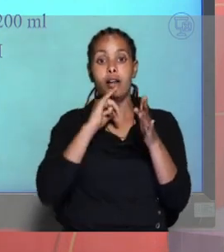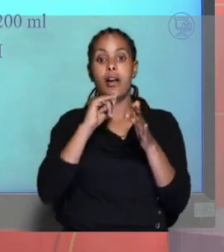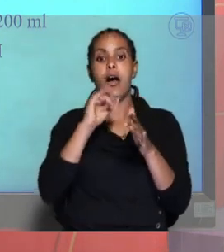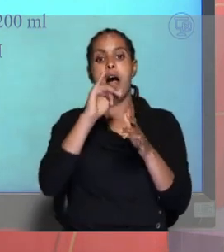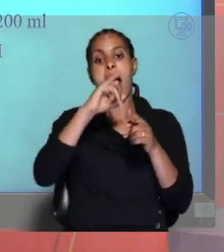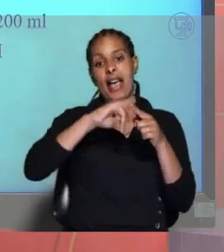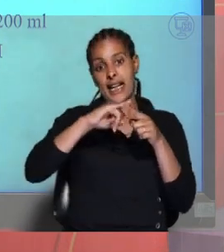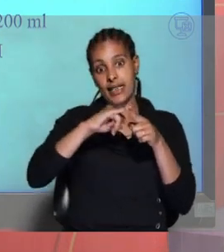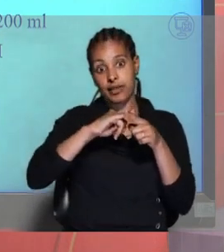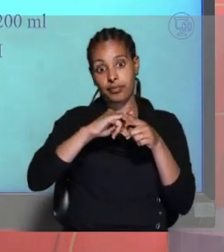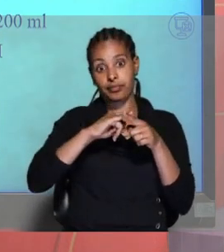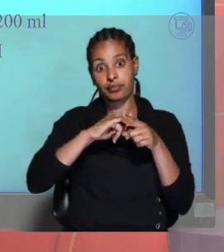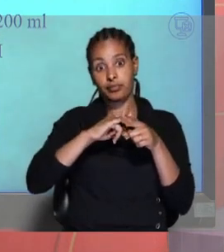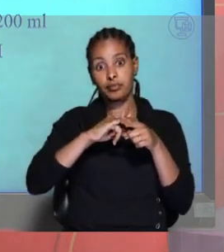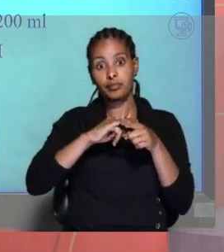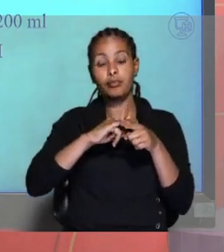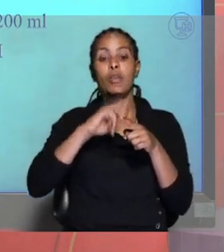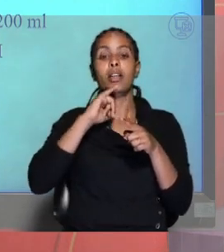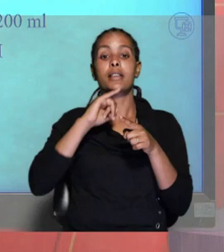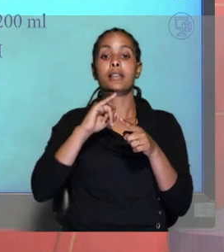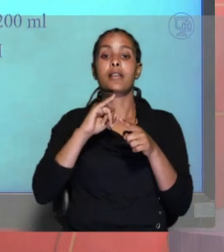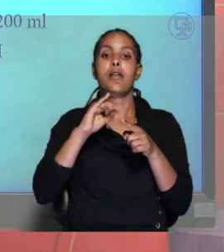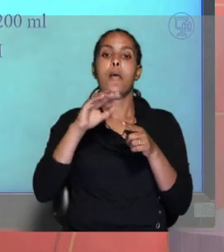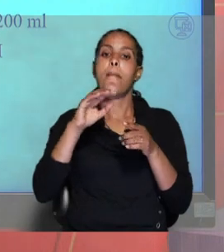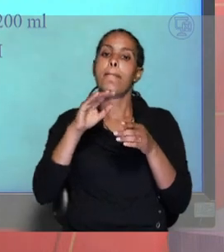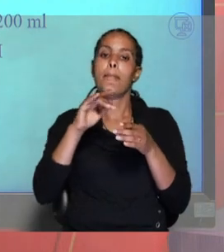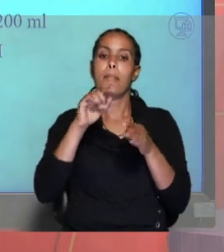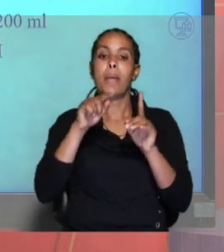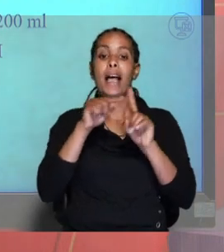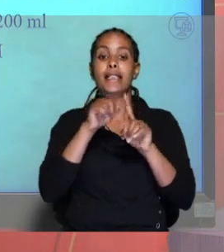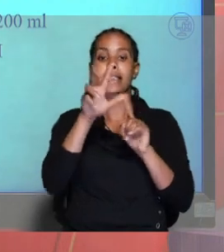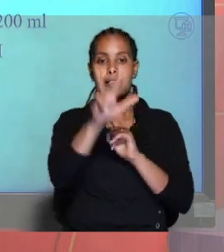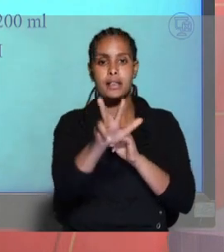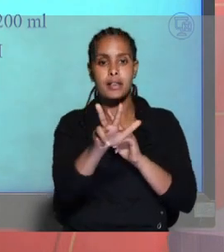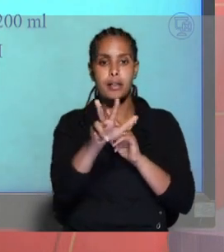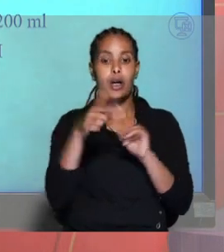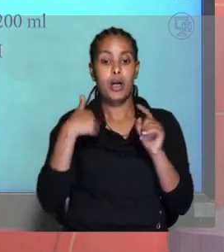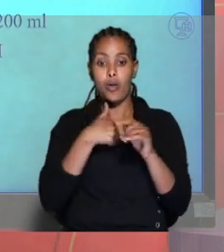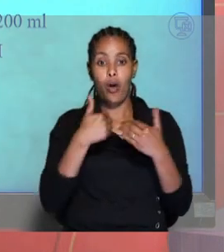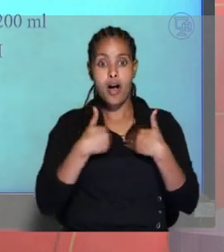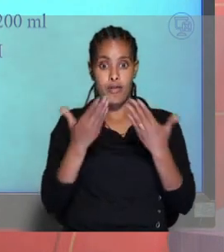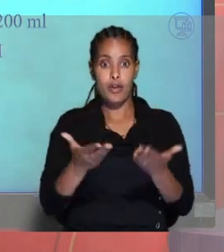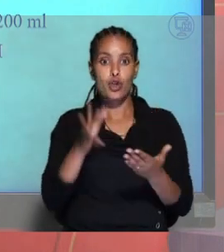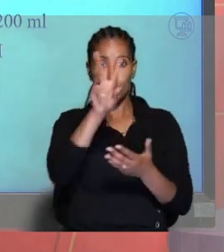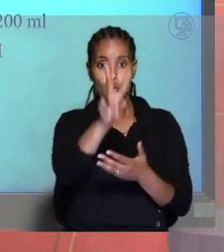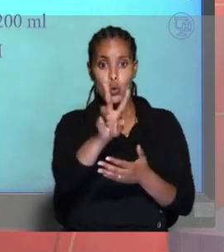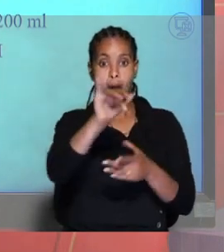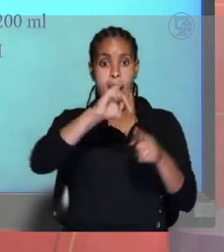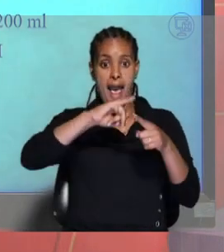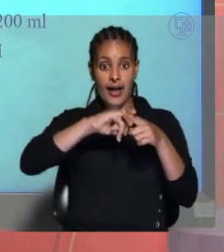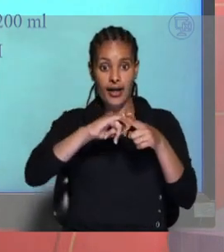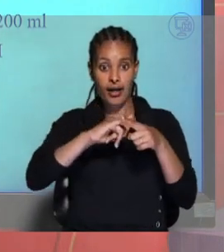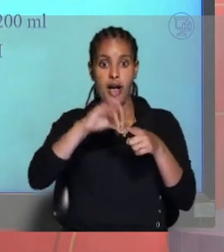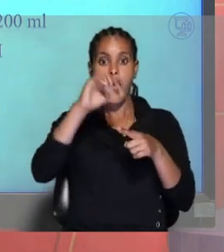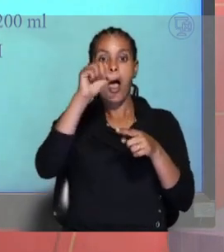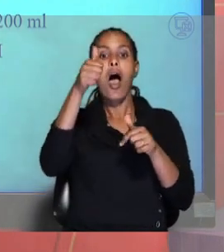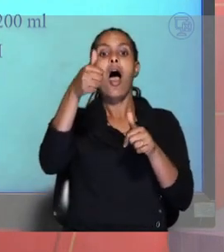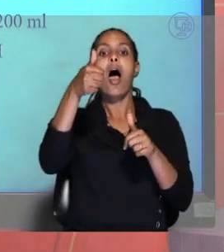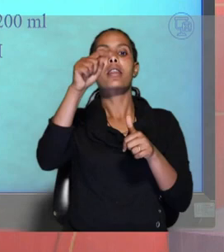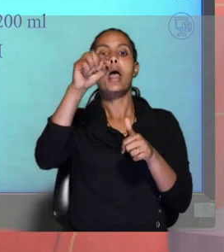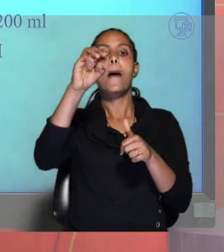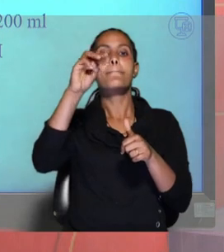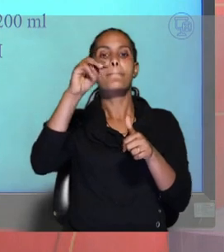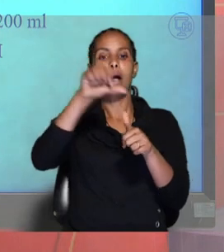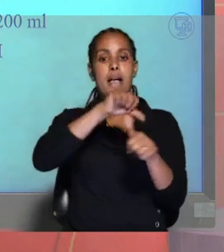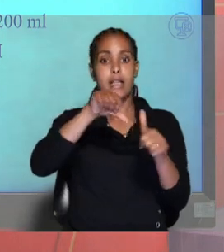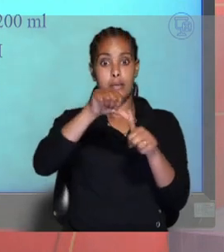of iron, its valency is plus 3. Here we have 2 iron atoms. Therefore,